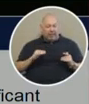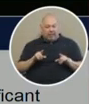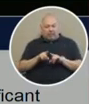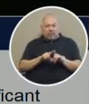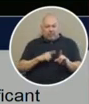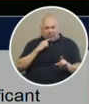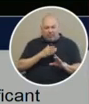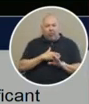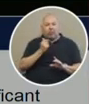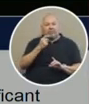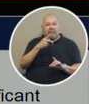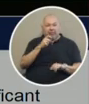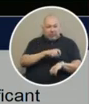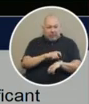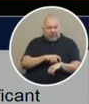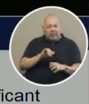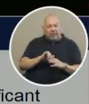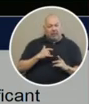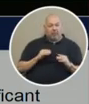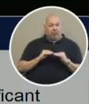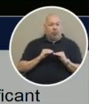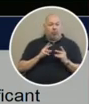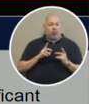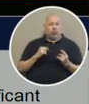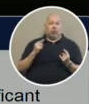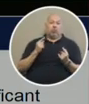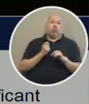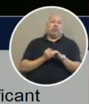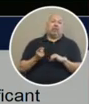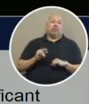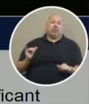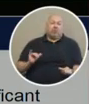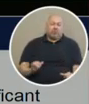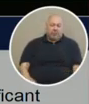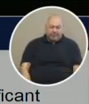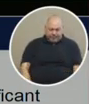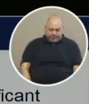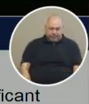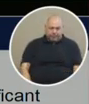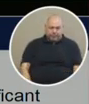as I mentioned several times, what we're going to do next fiscal year as well.